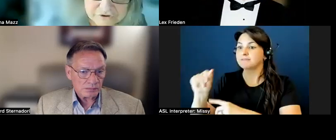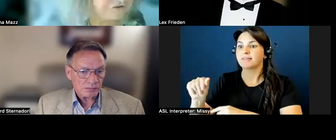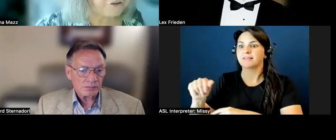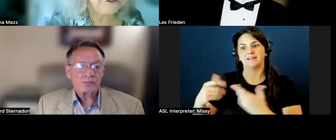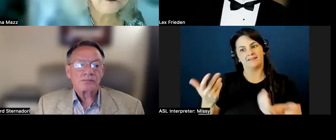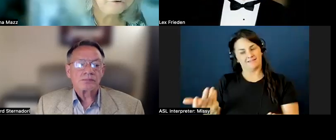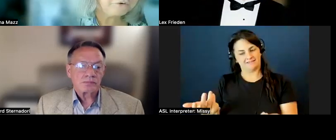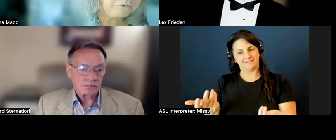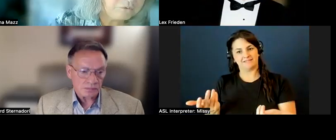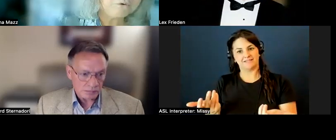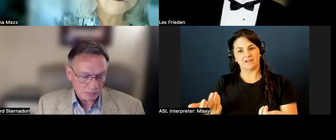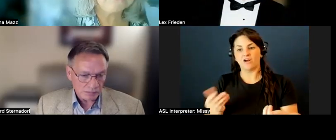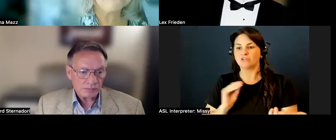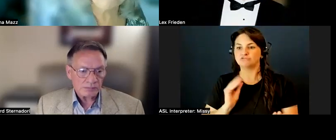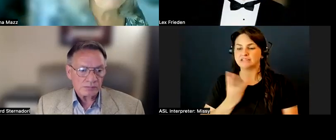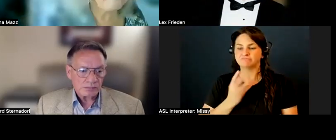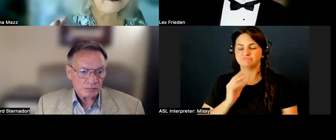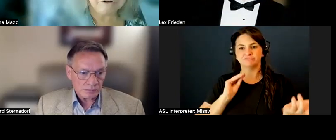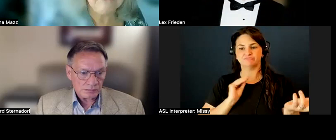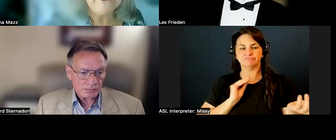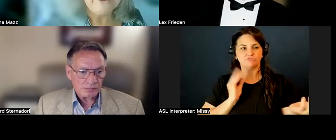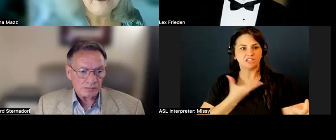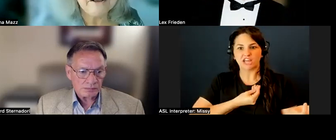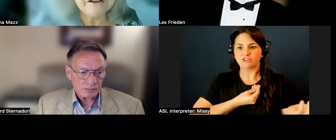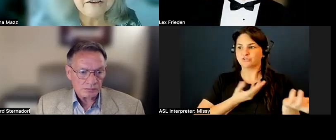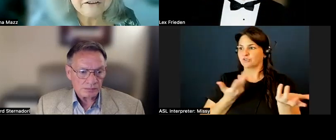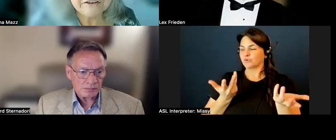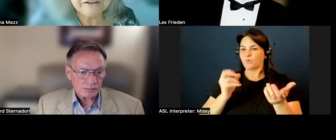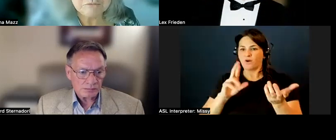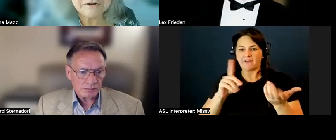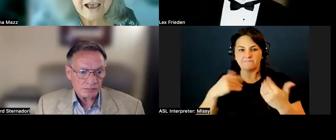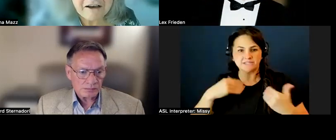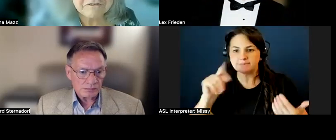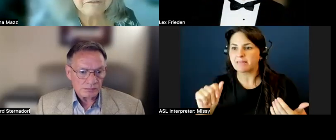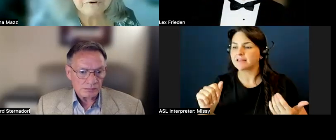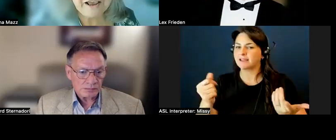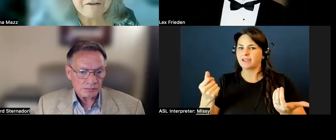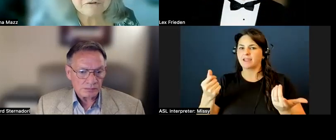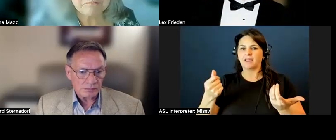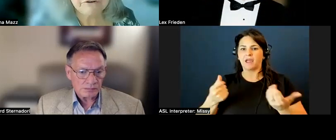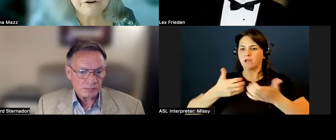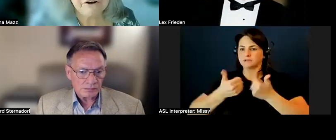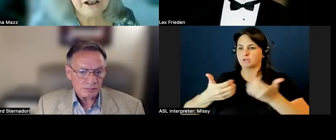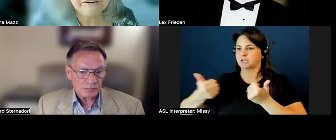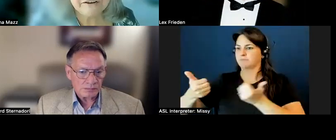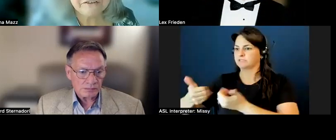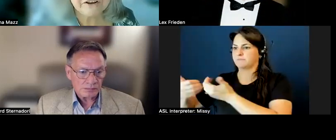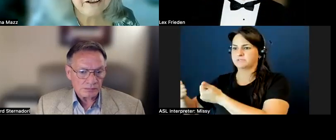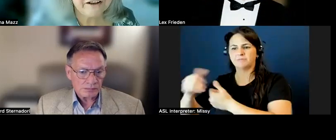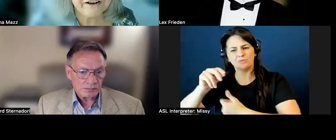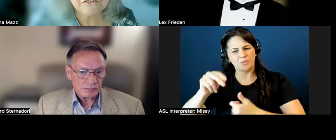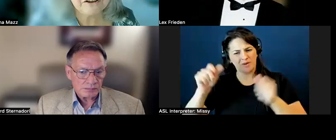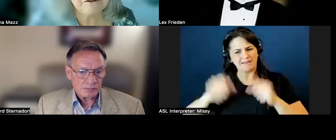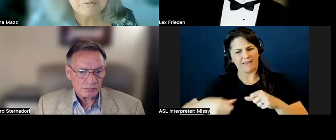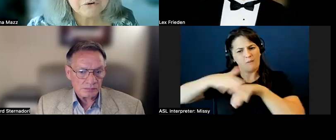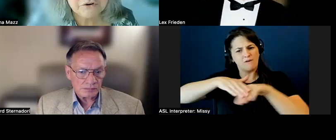disability or transgender or whatever. We have to broaden our